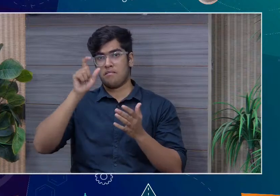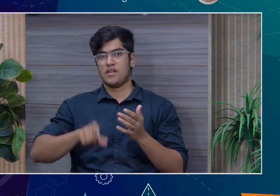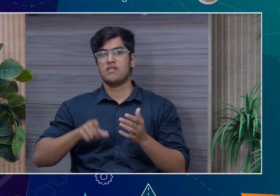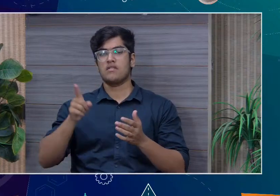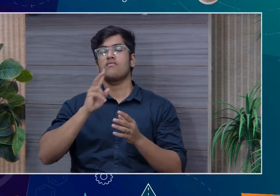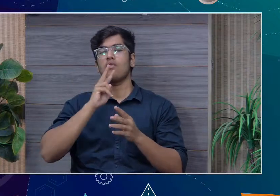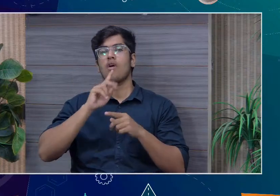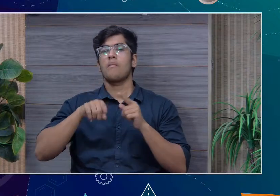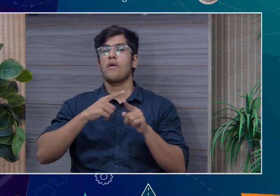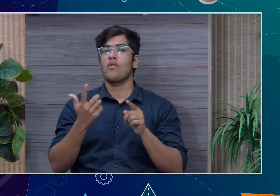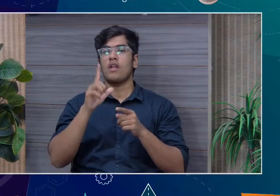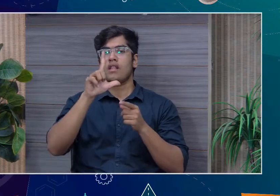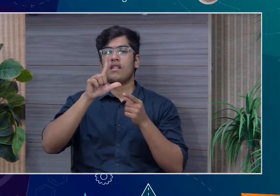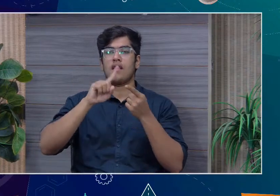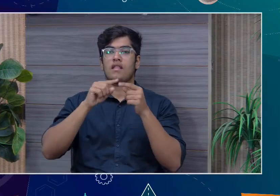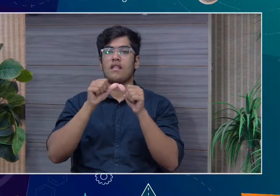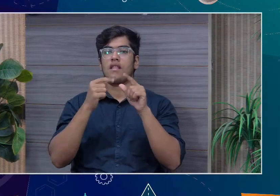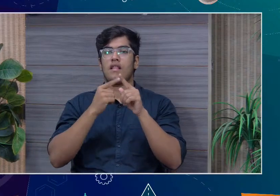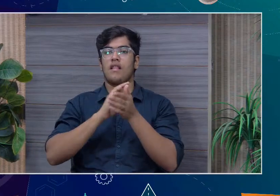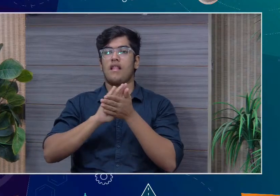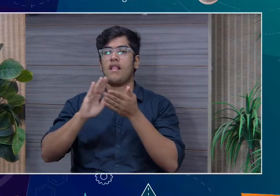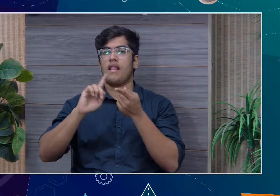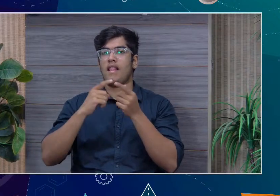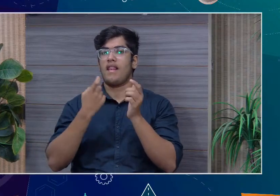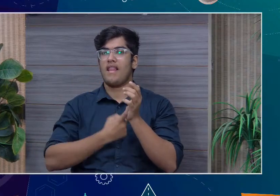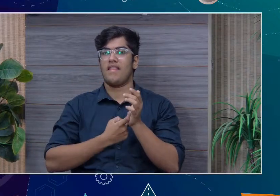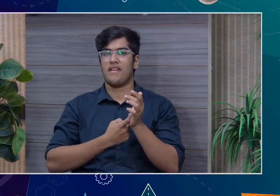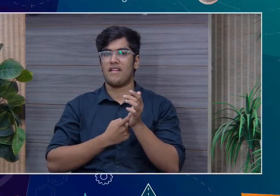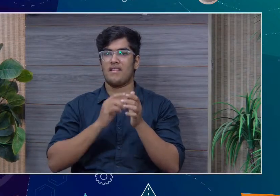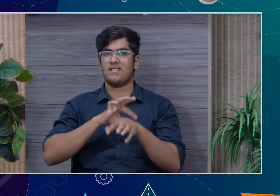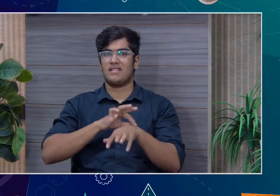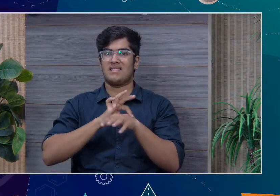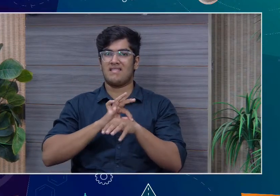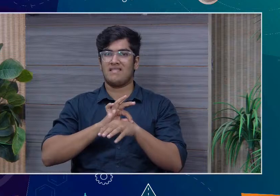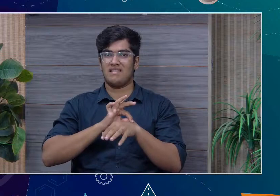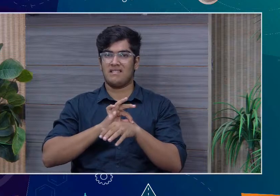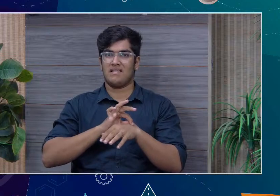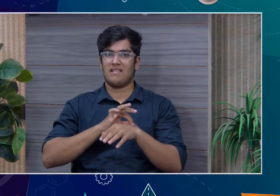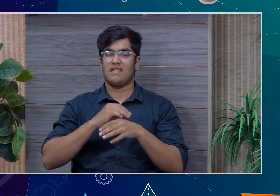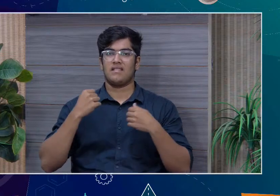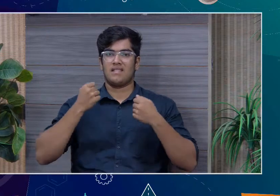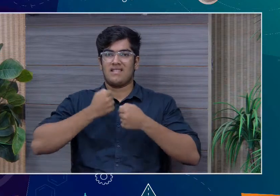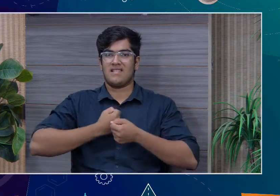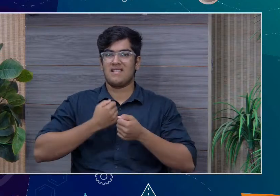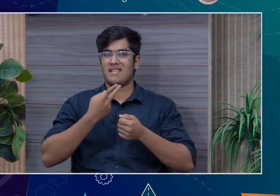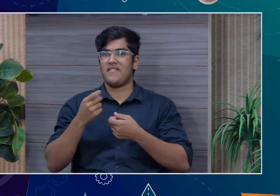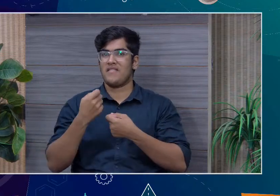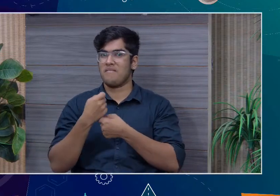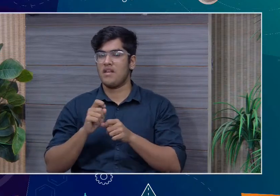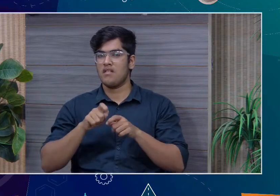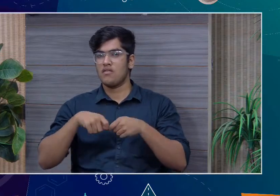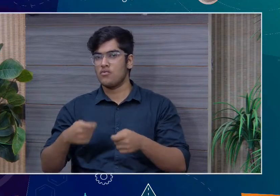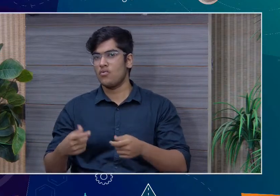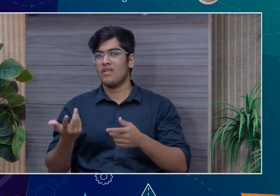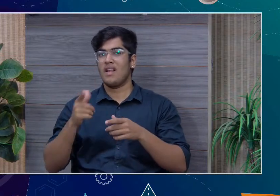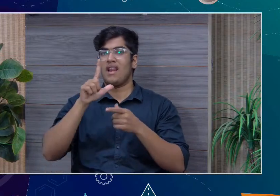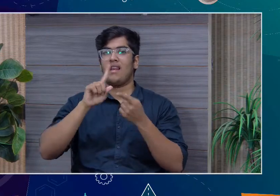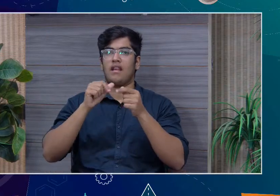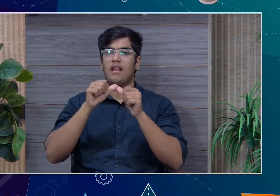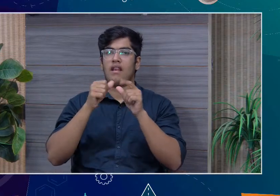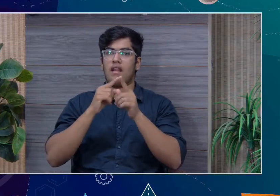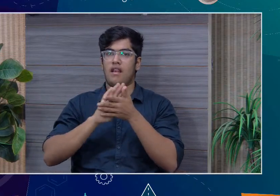leather. The quality of leather that the shoemaker was using, why the quality was so